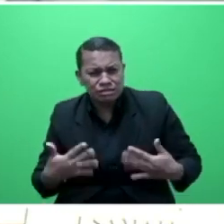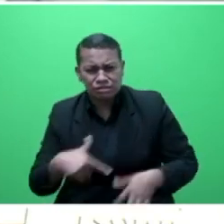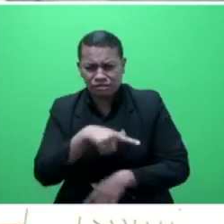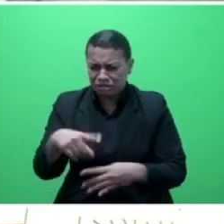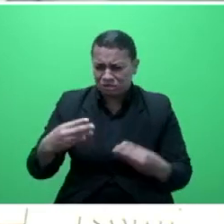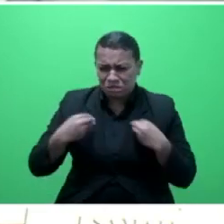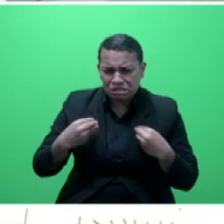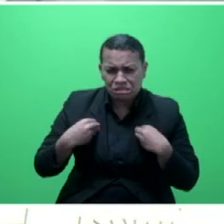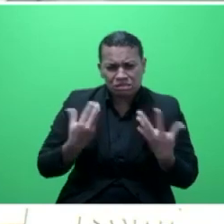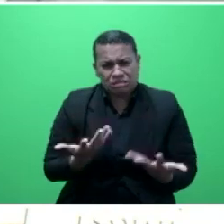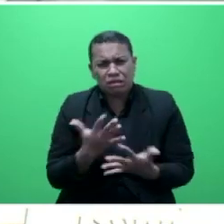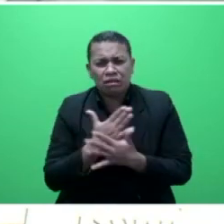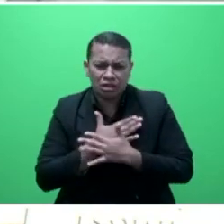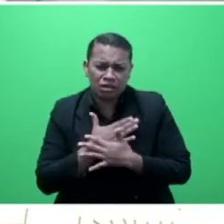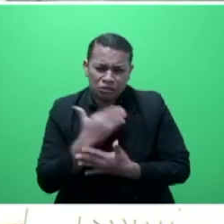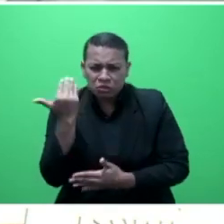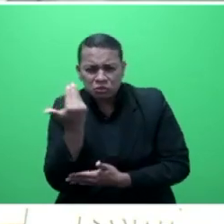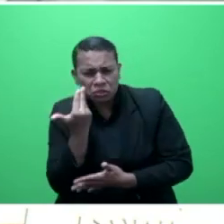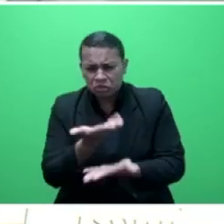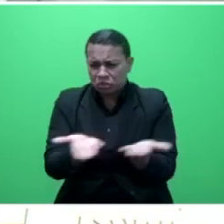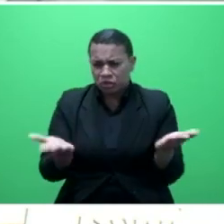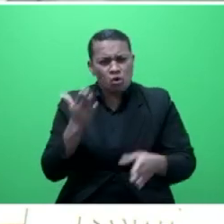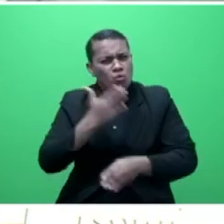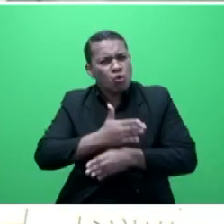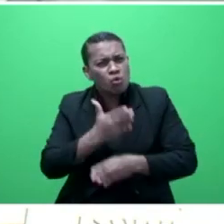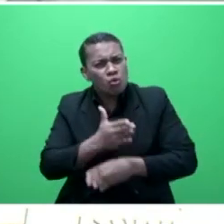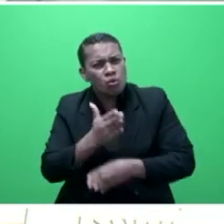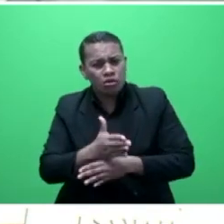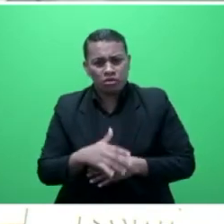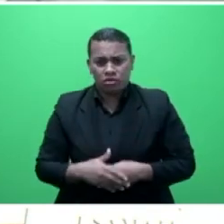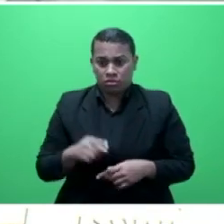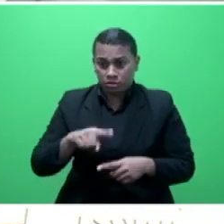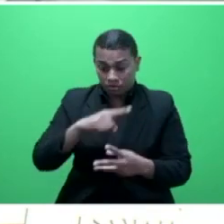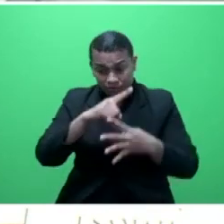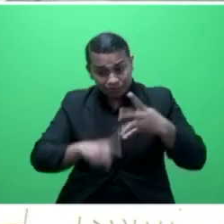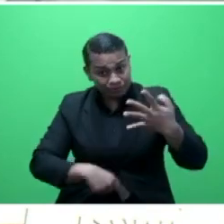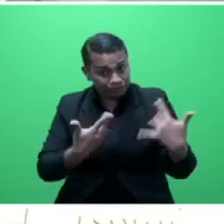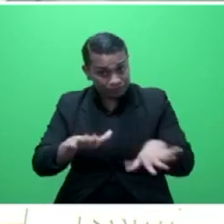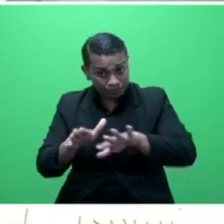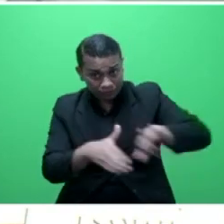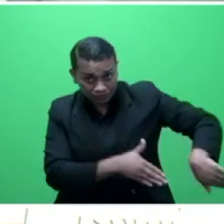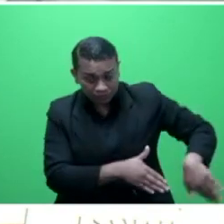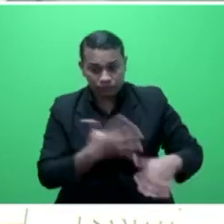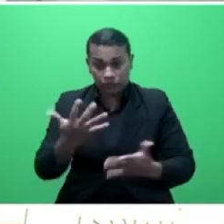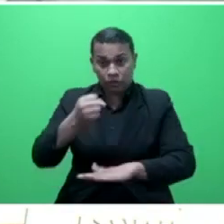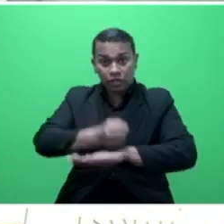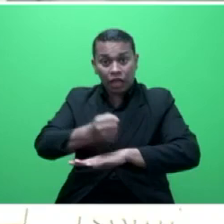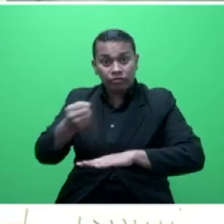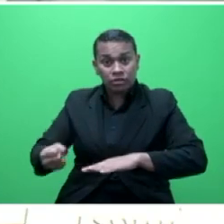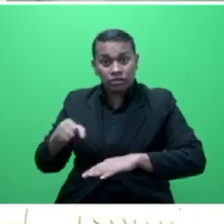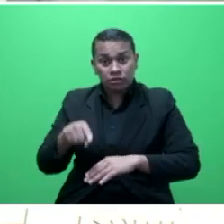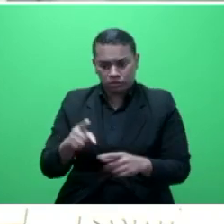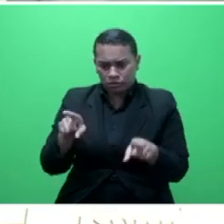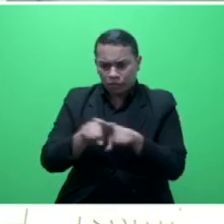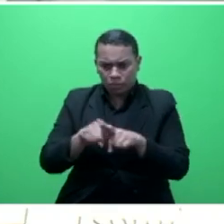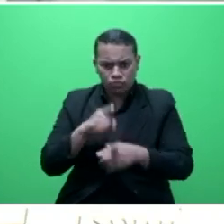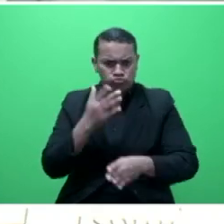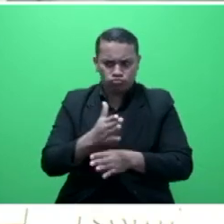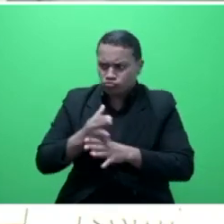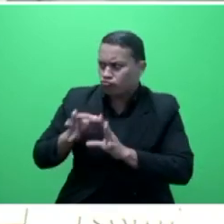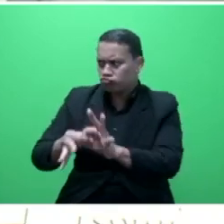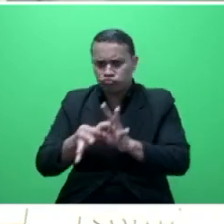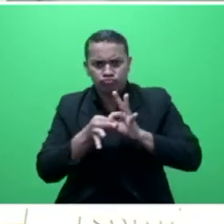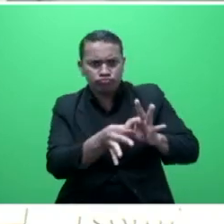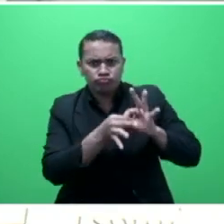rely on. Apart from the reduction in taxes, Mr. Speaker, sir, the government will be working through Fiji Airways to provide the